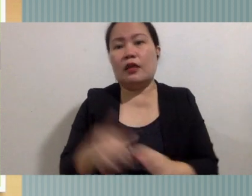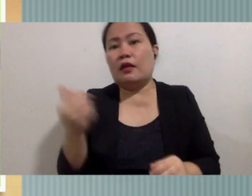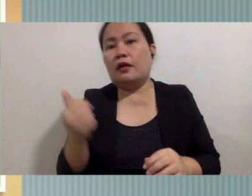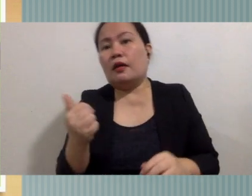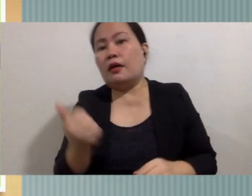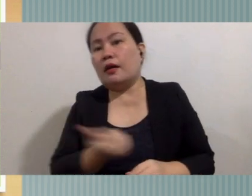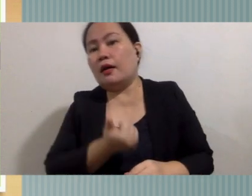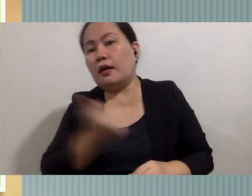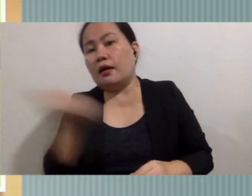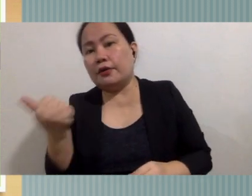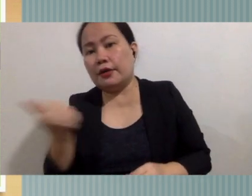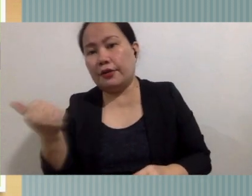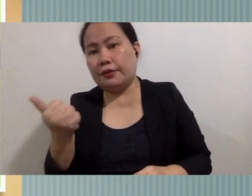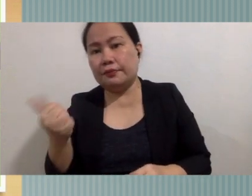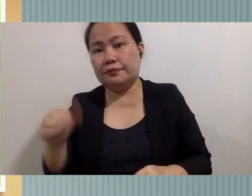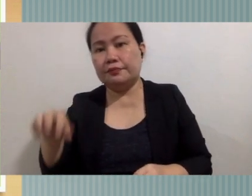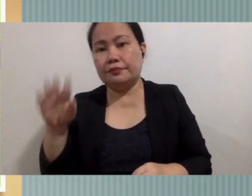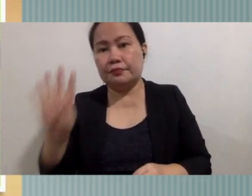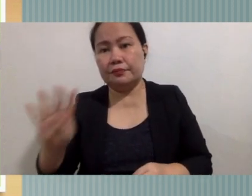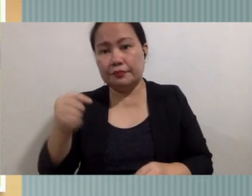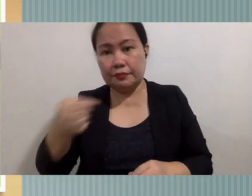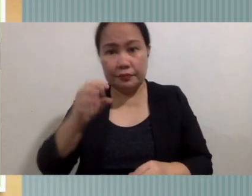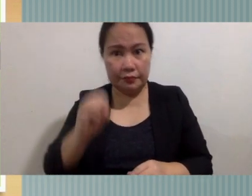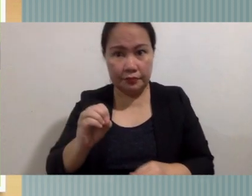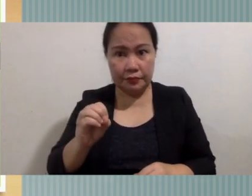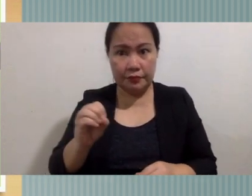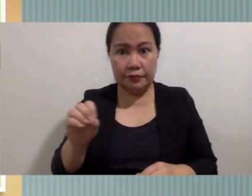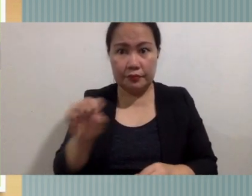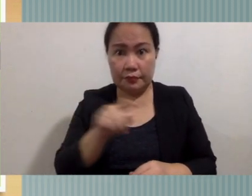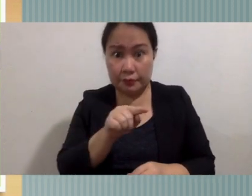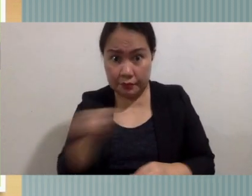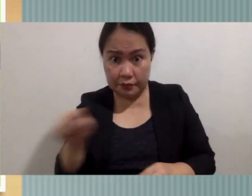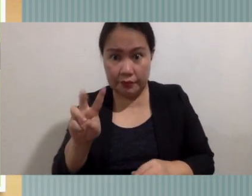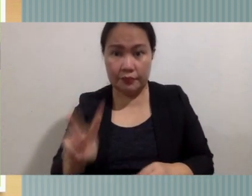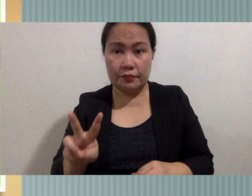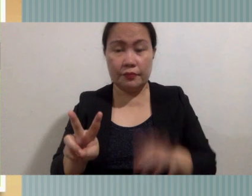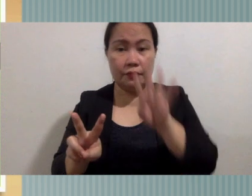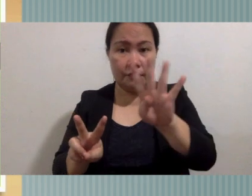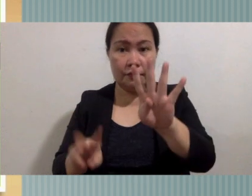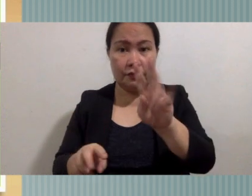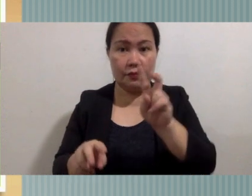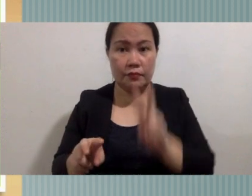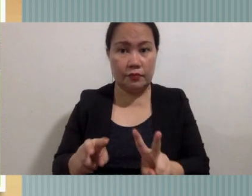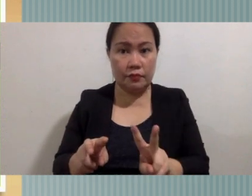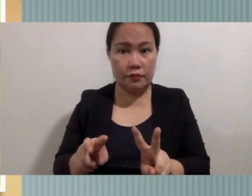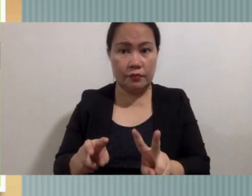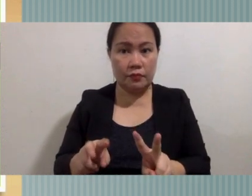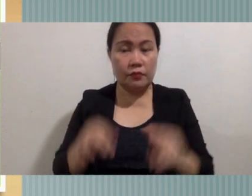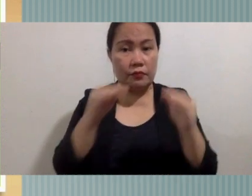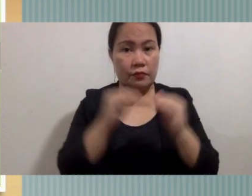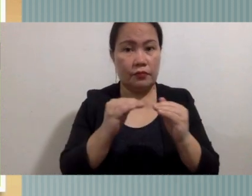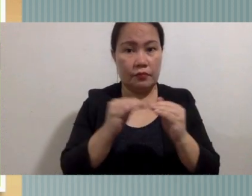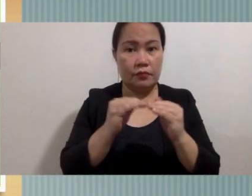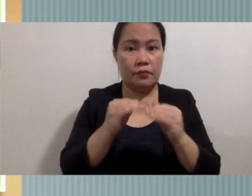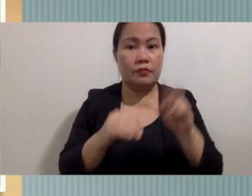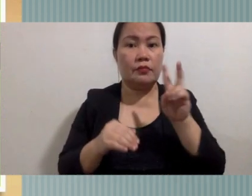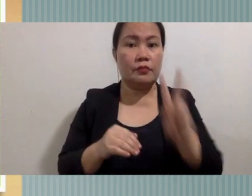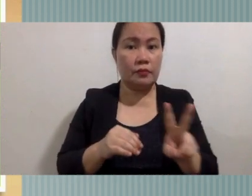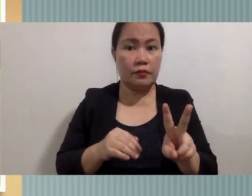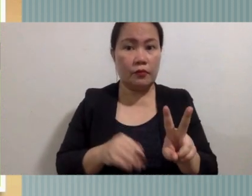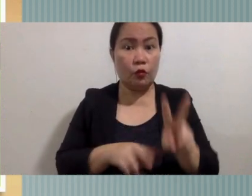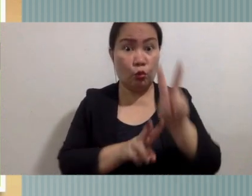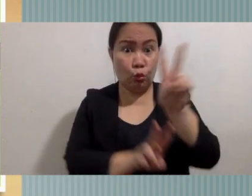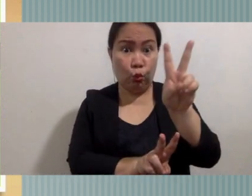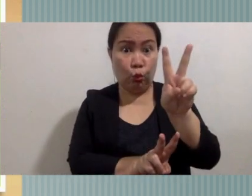since positive or negative siya, the other one is 4 minus 0 over 2. So, we will have 4